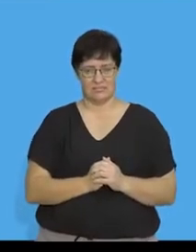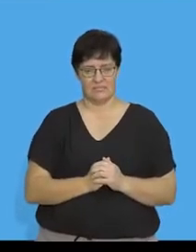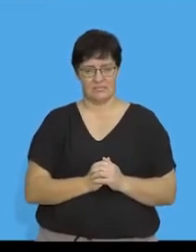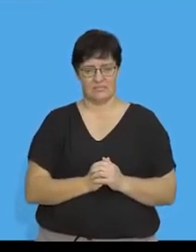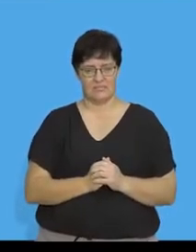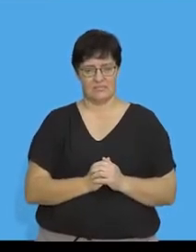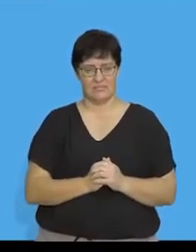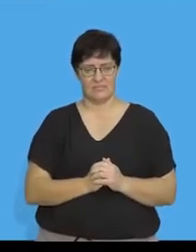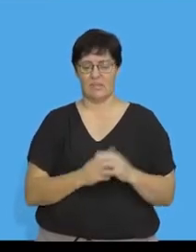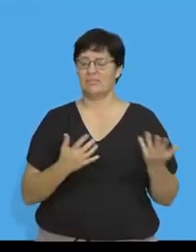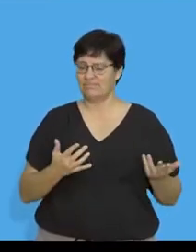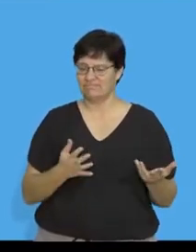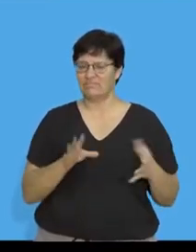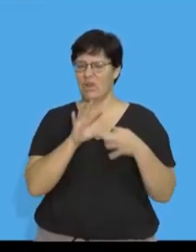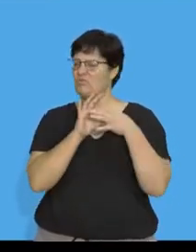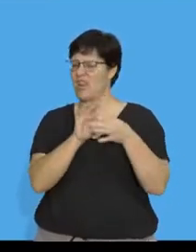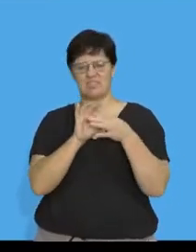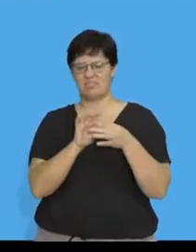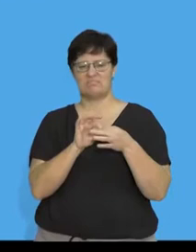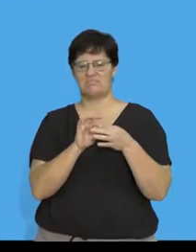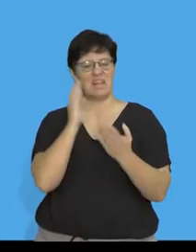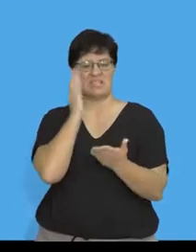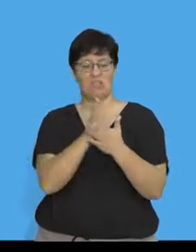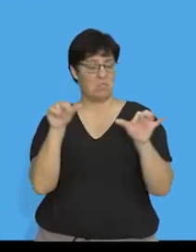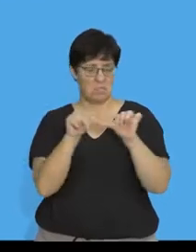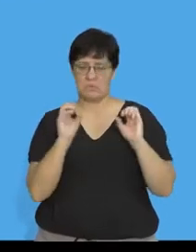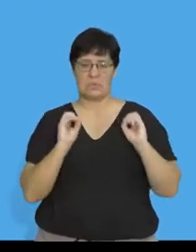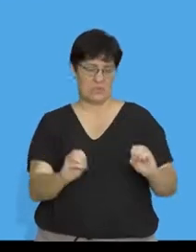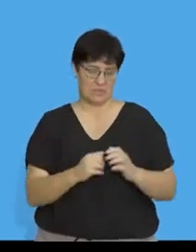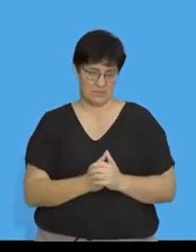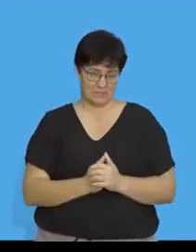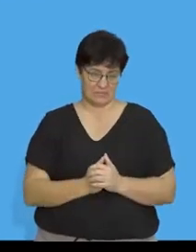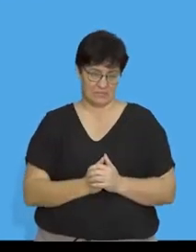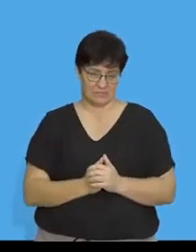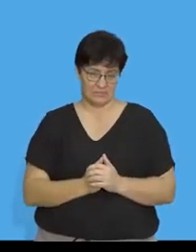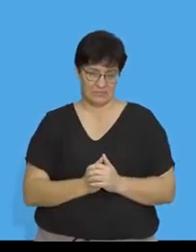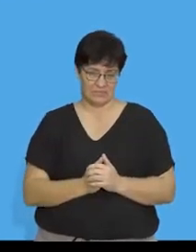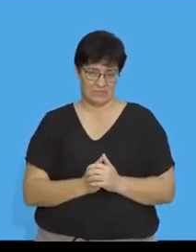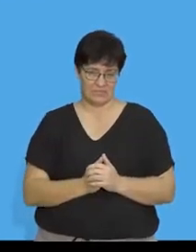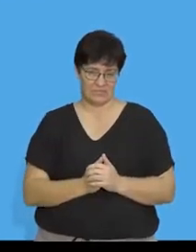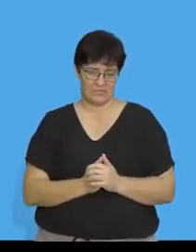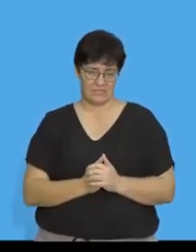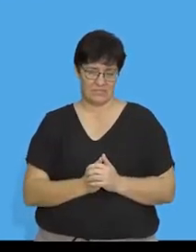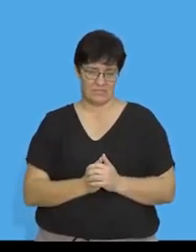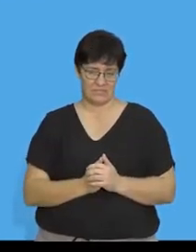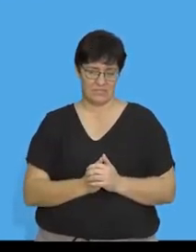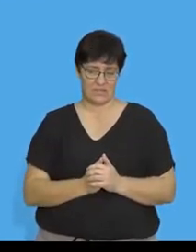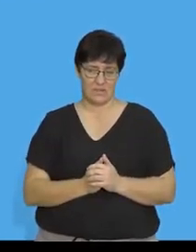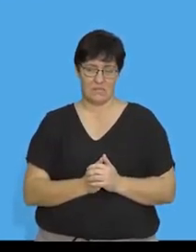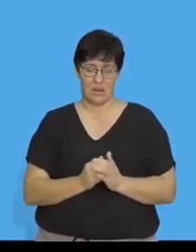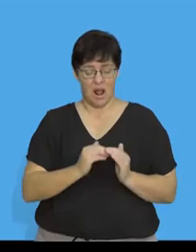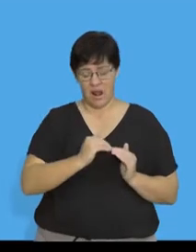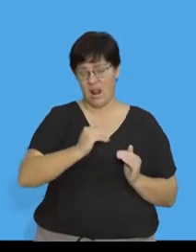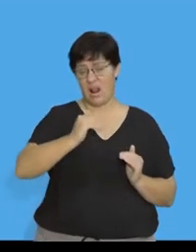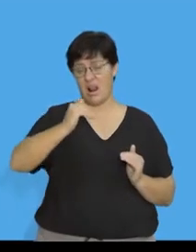pressure. We say that volume versus pressure is a straight line that passes through the origin. And so we have a very